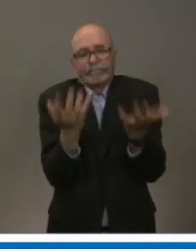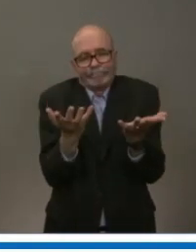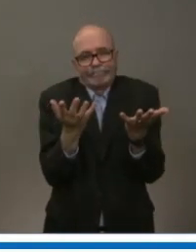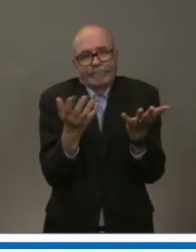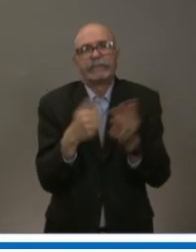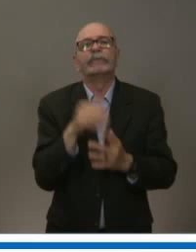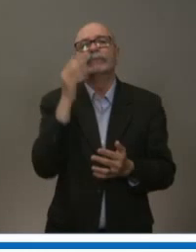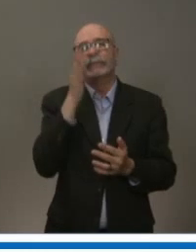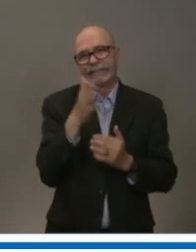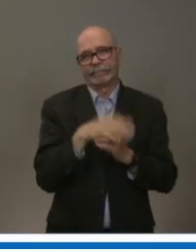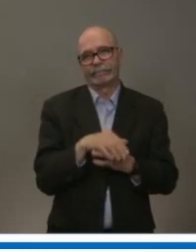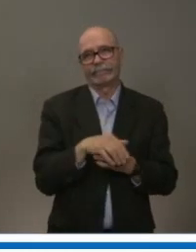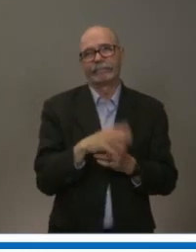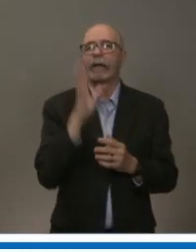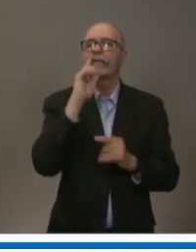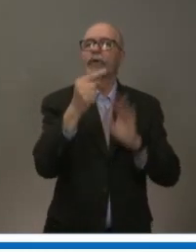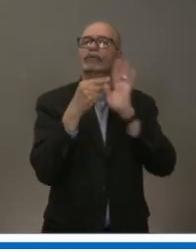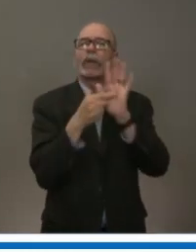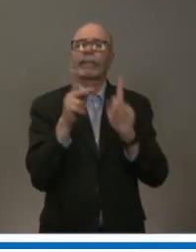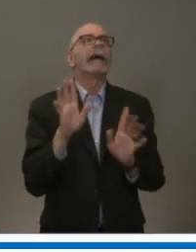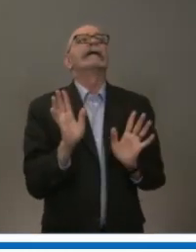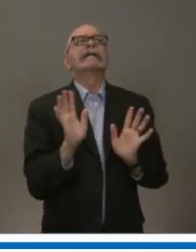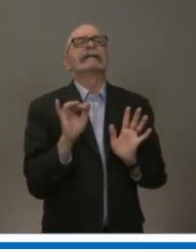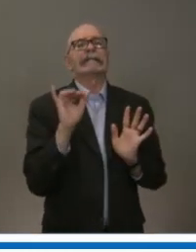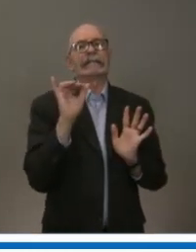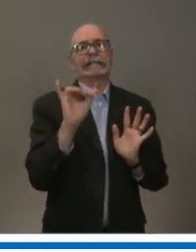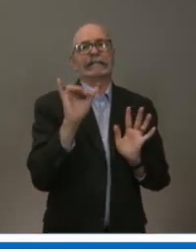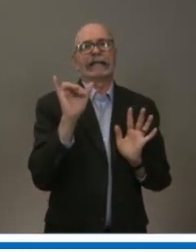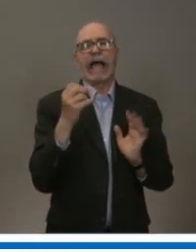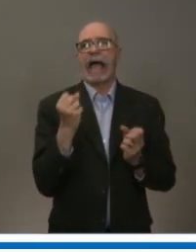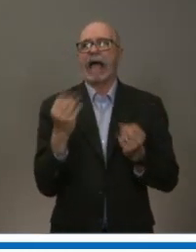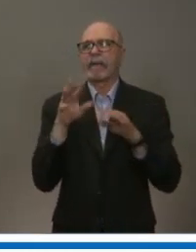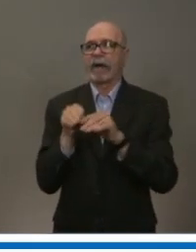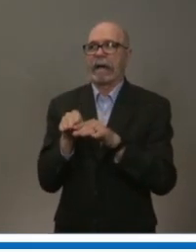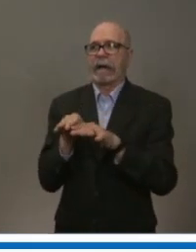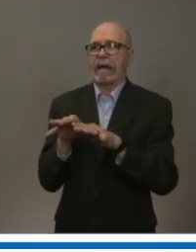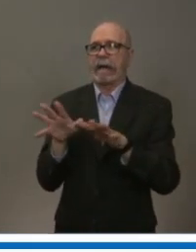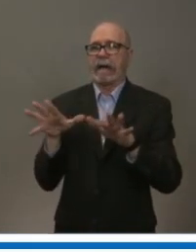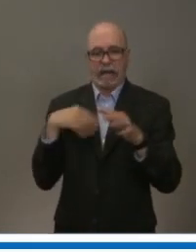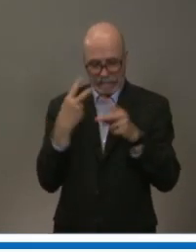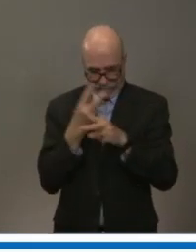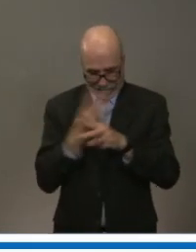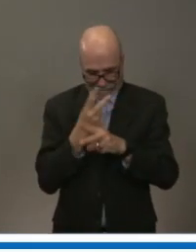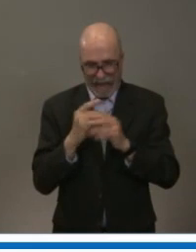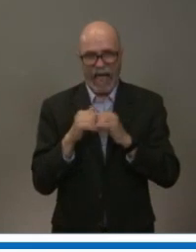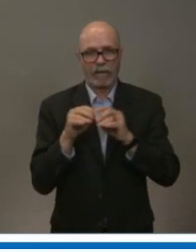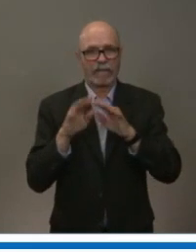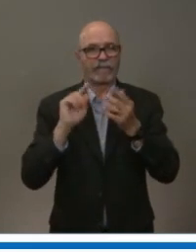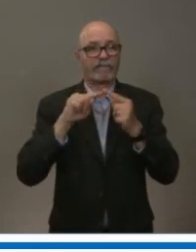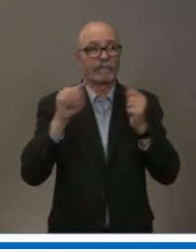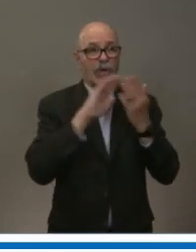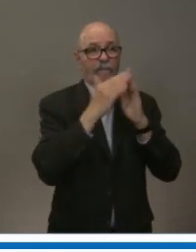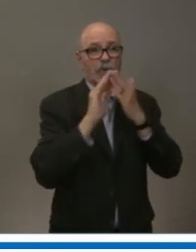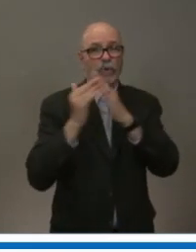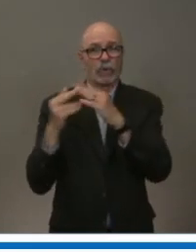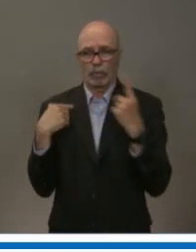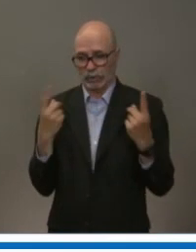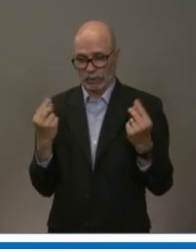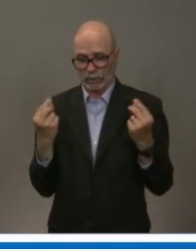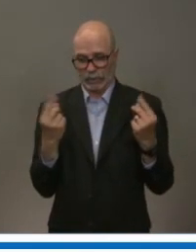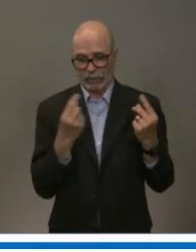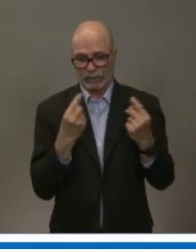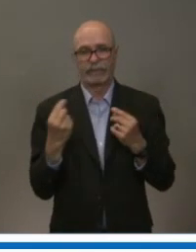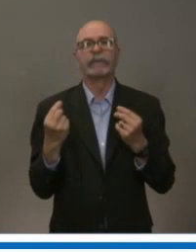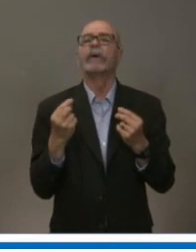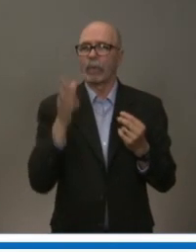the extent of community spread that we actually have, which then and how do we deal with that. But testing people, again, there's